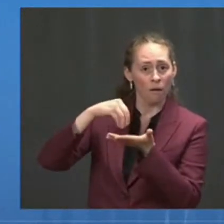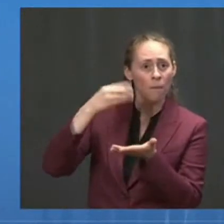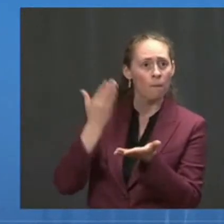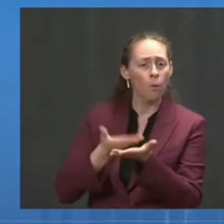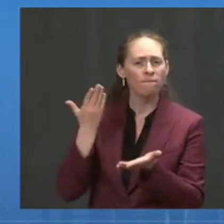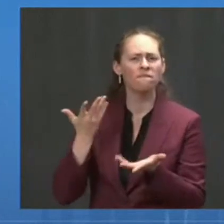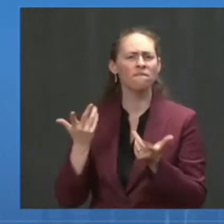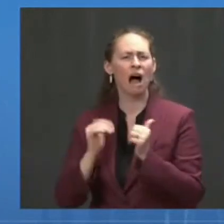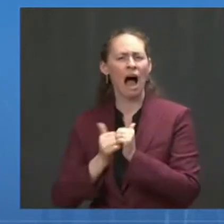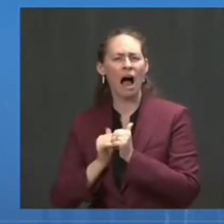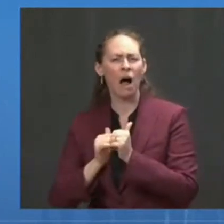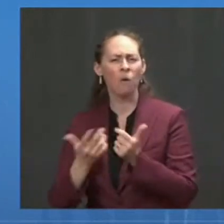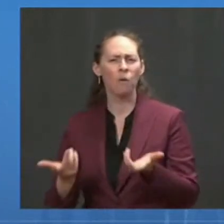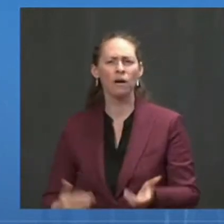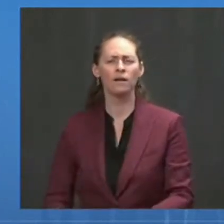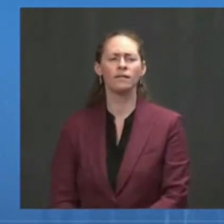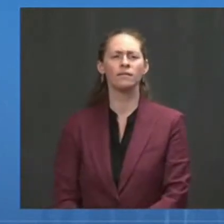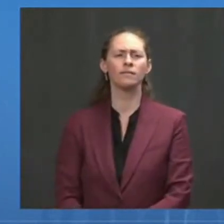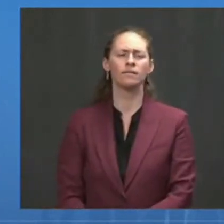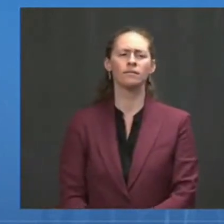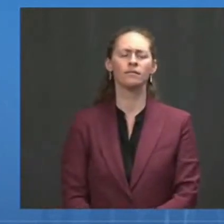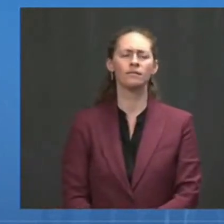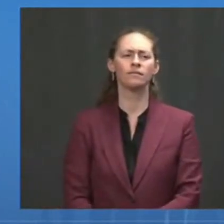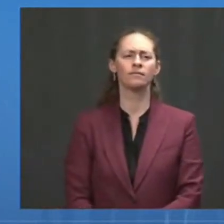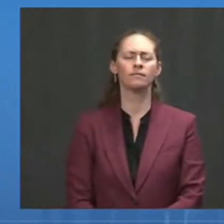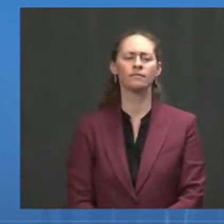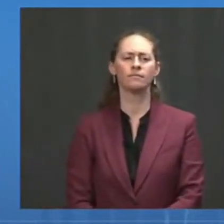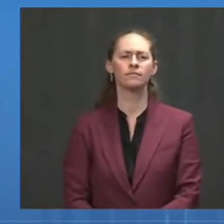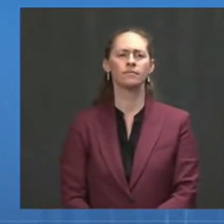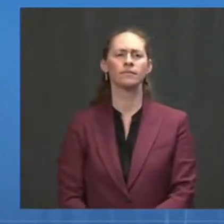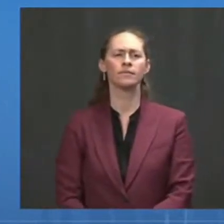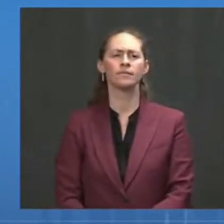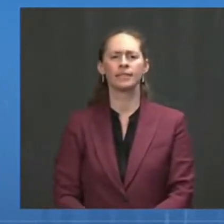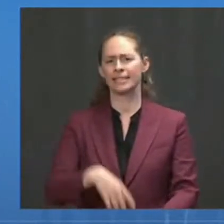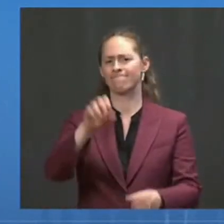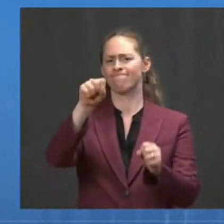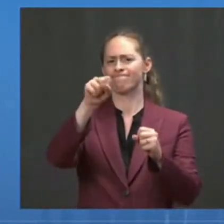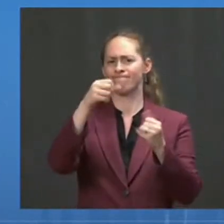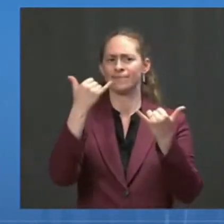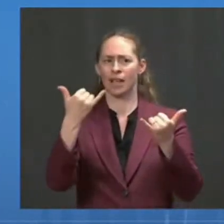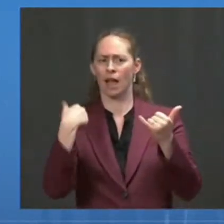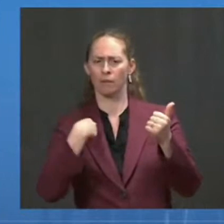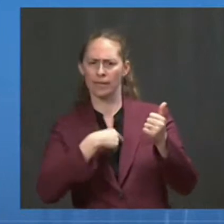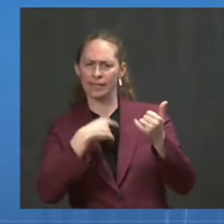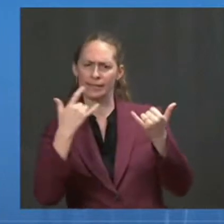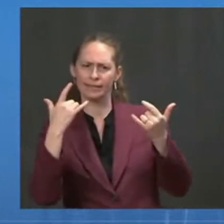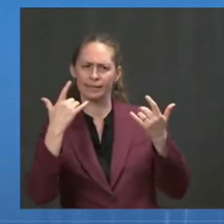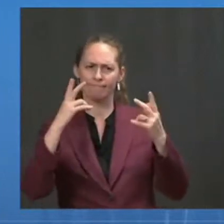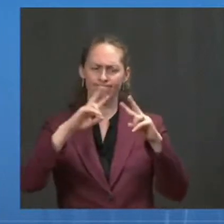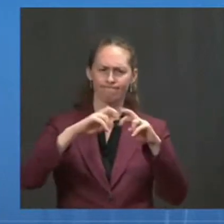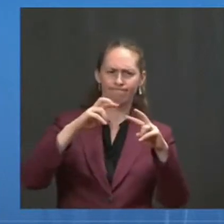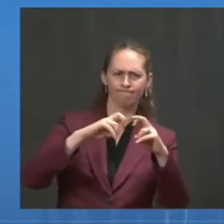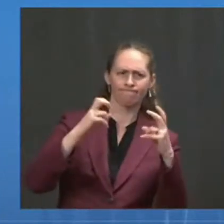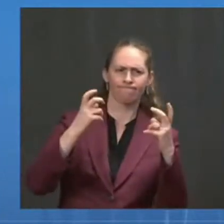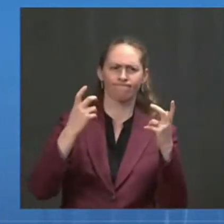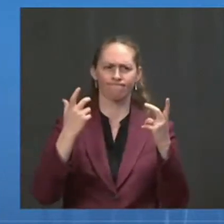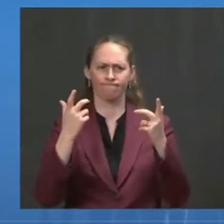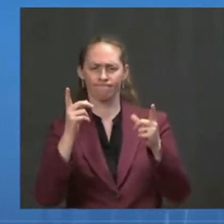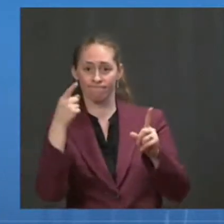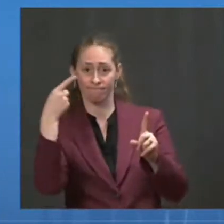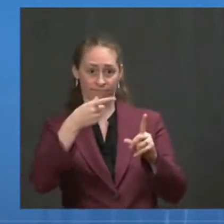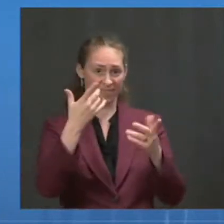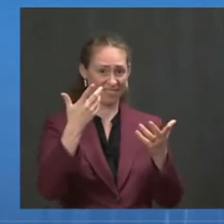question. Right, thank you for that question. We are examining long COVID in children, and we are seeing long